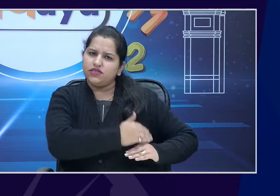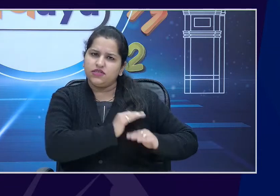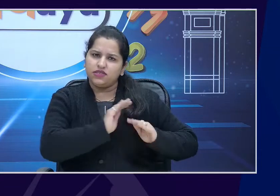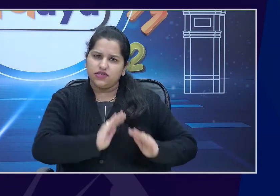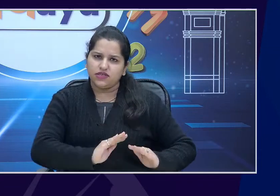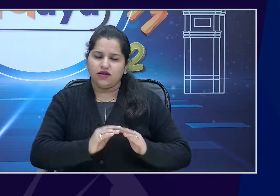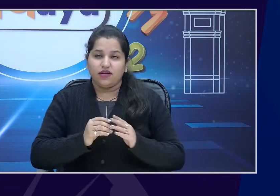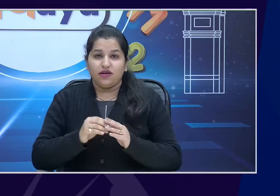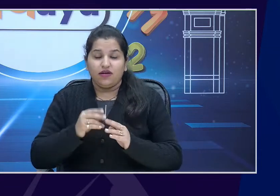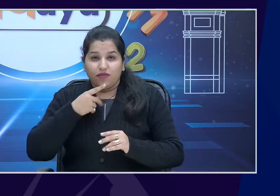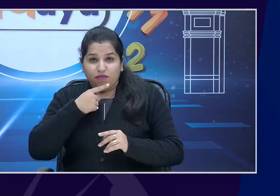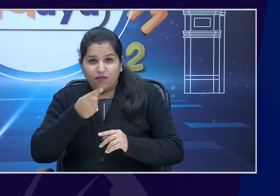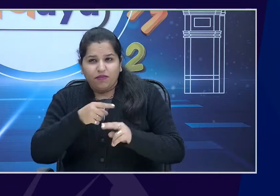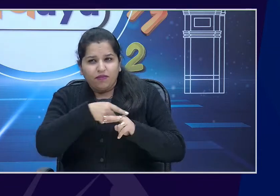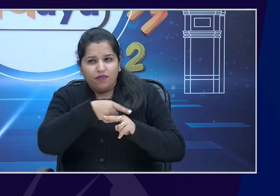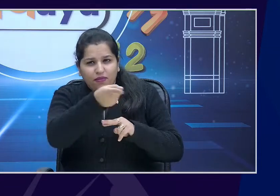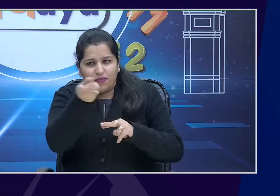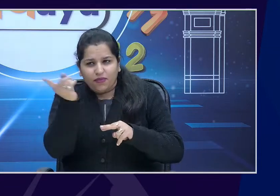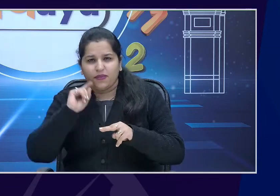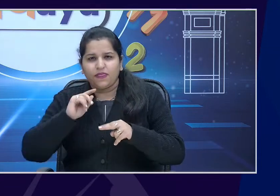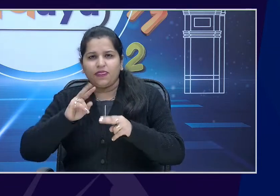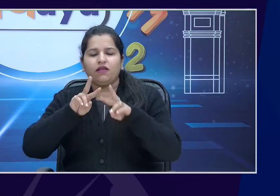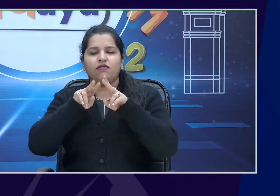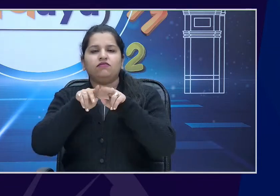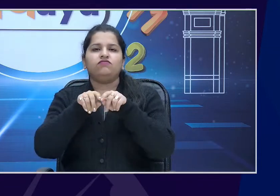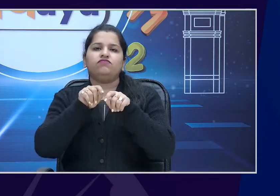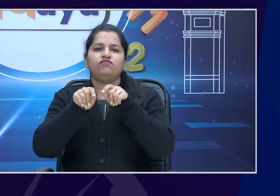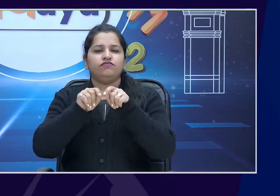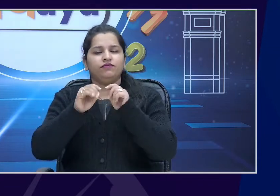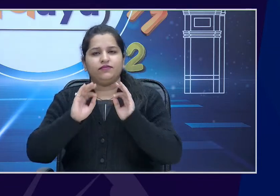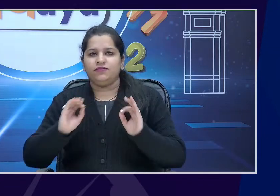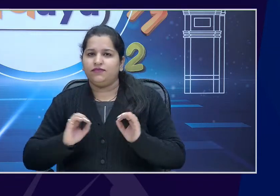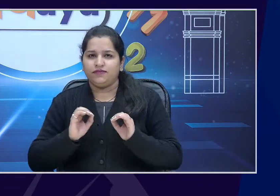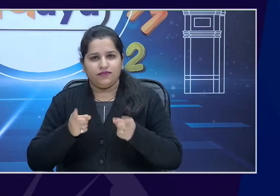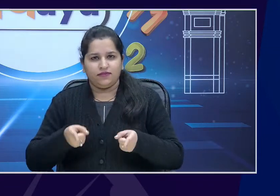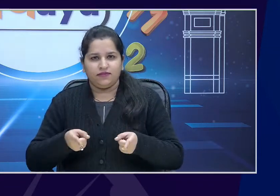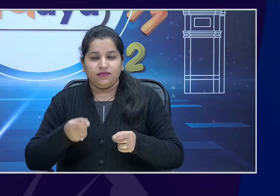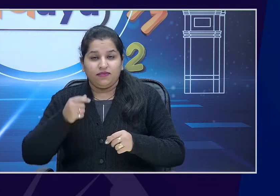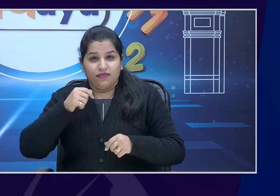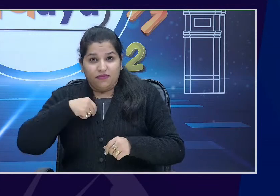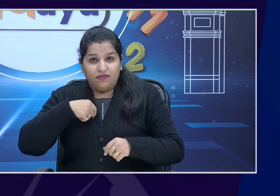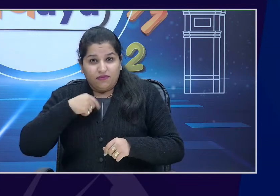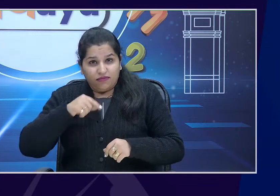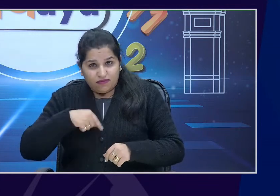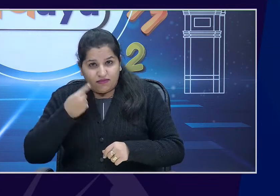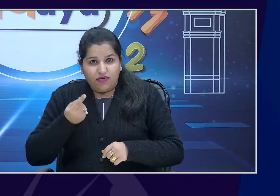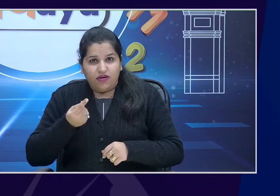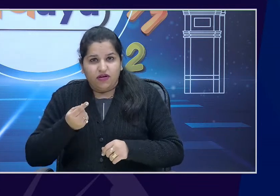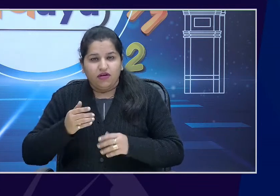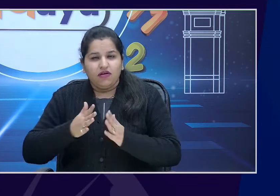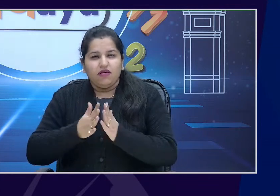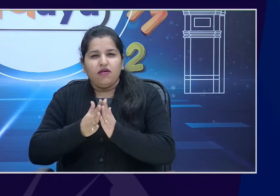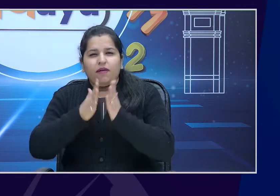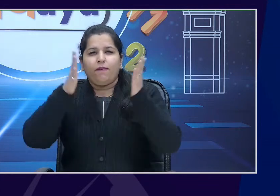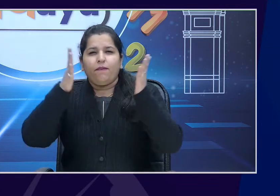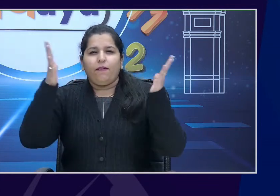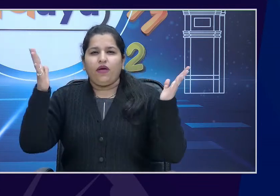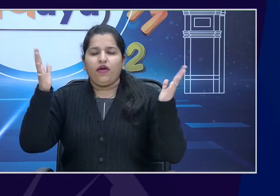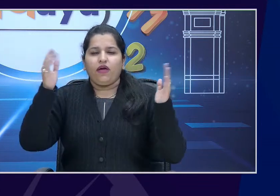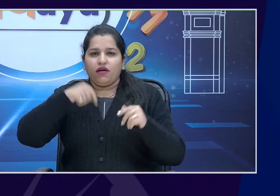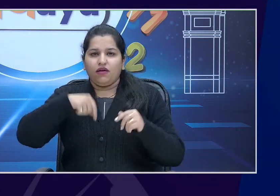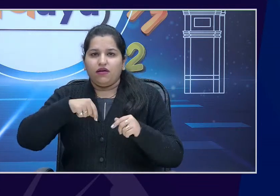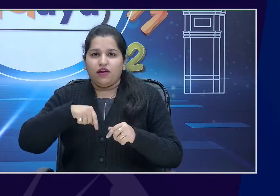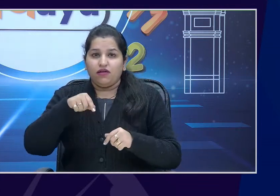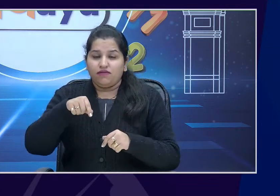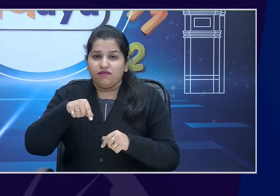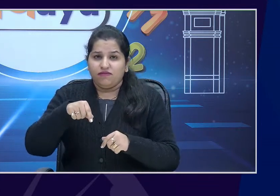many things to anyone, all our feelings, all our thoughts to everyone. Sometimes our thoughts may be very vague, which when we